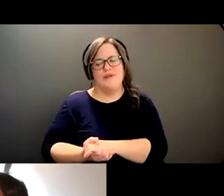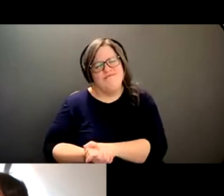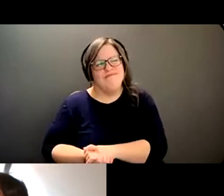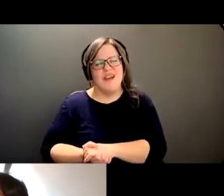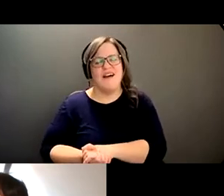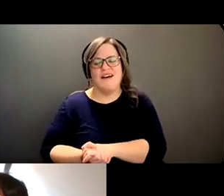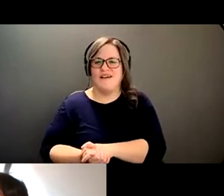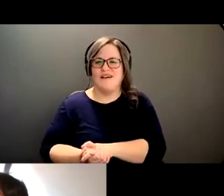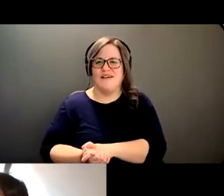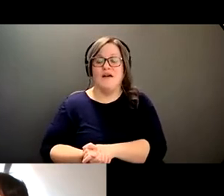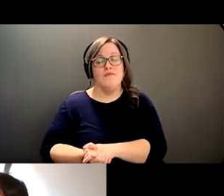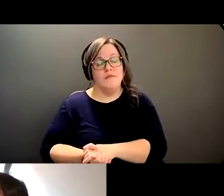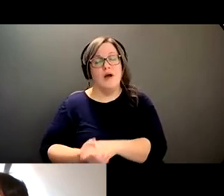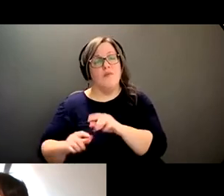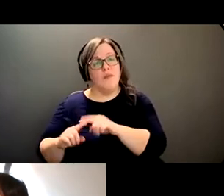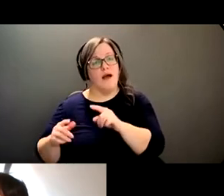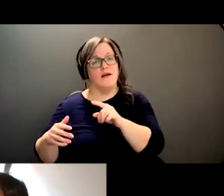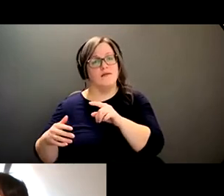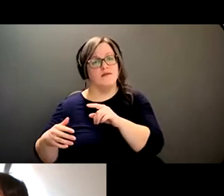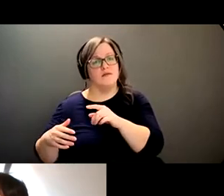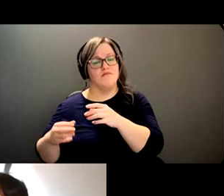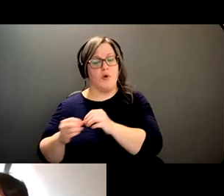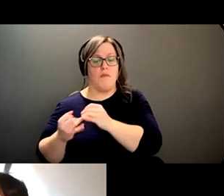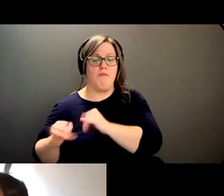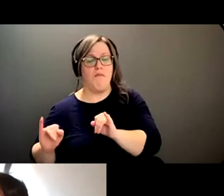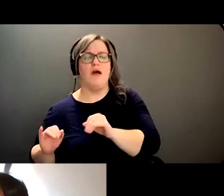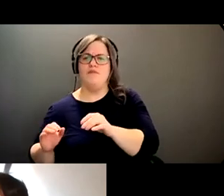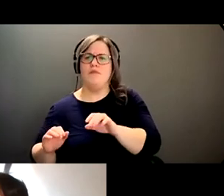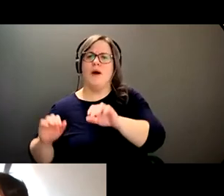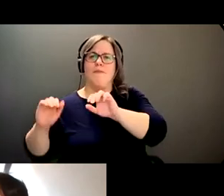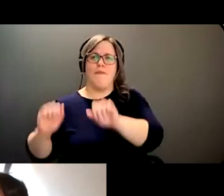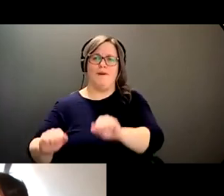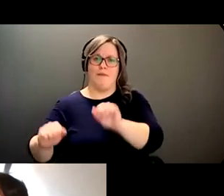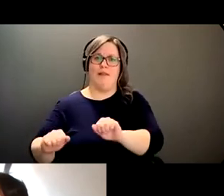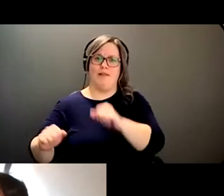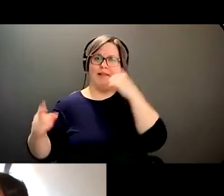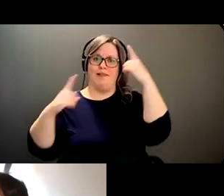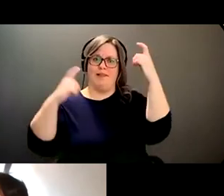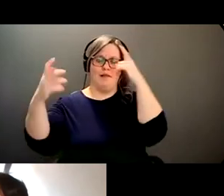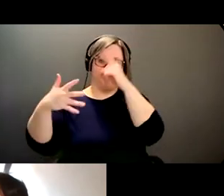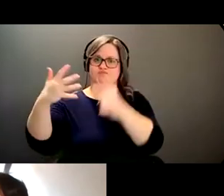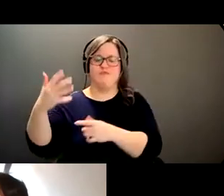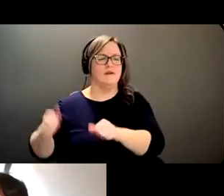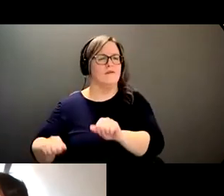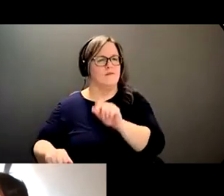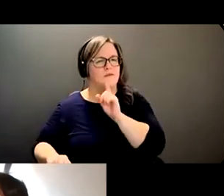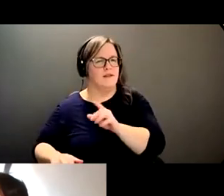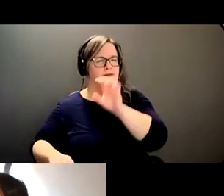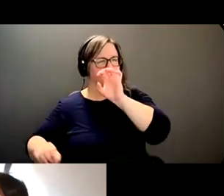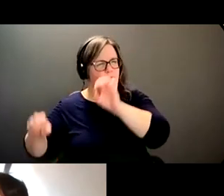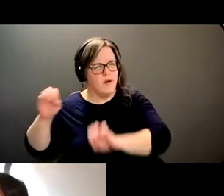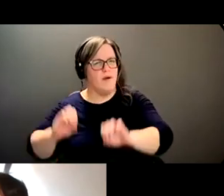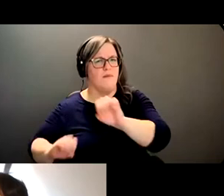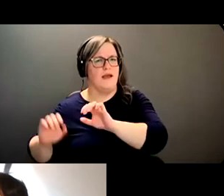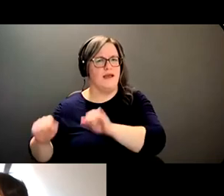but there's also possibilities in alternative spaces that you can really experiment, and there aren't